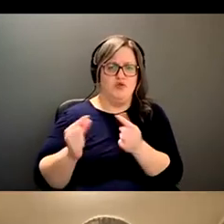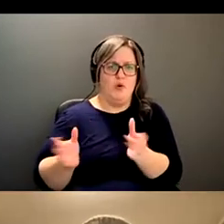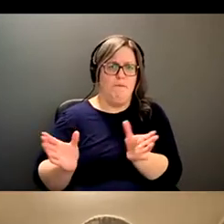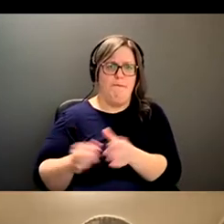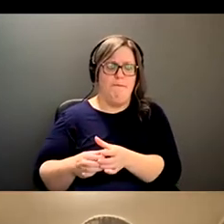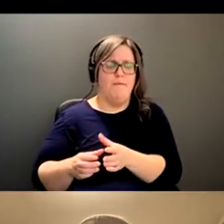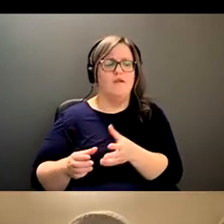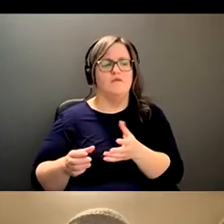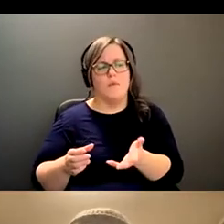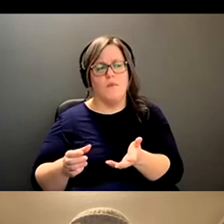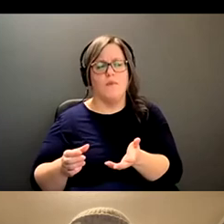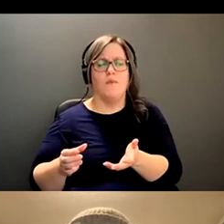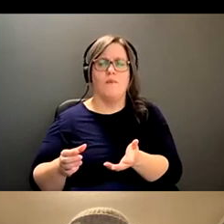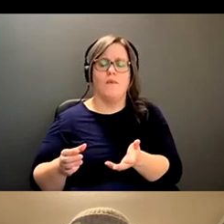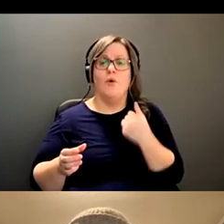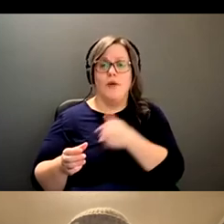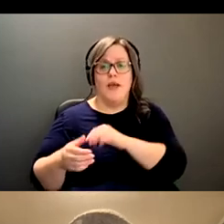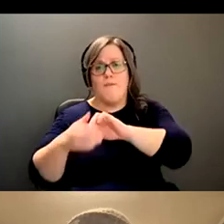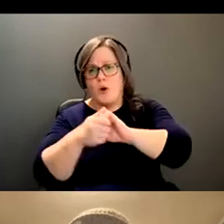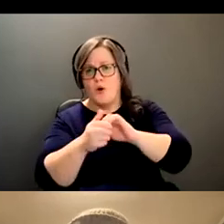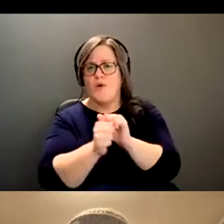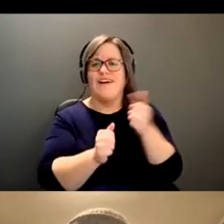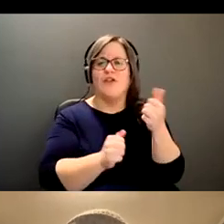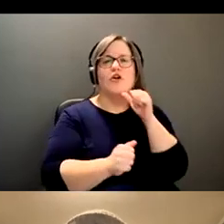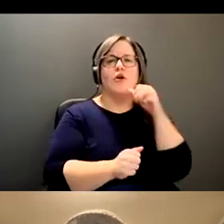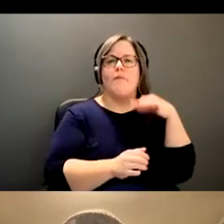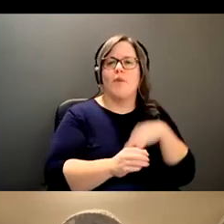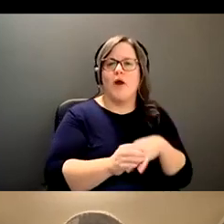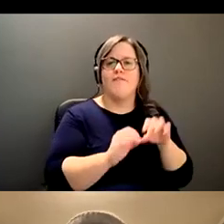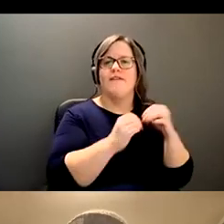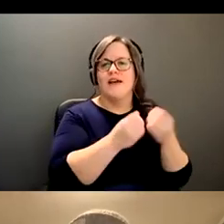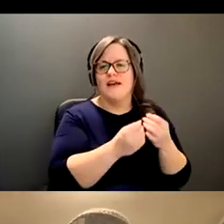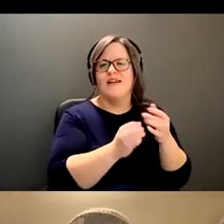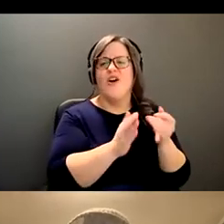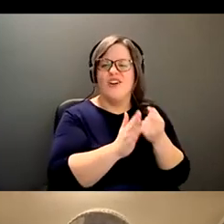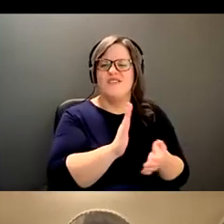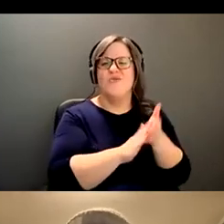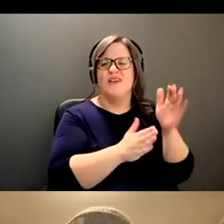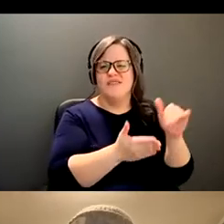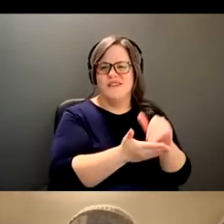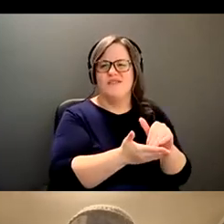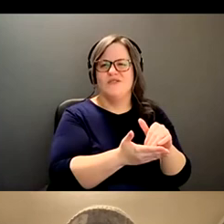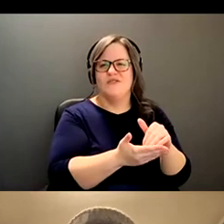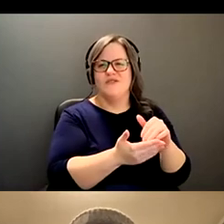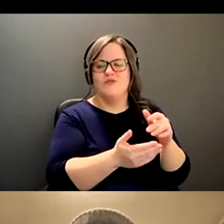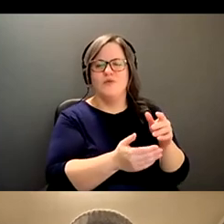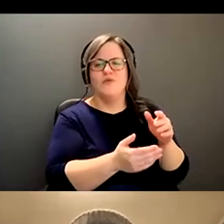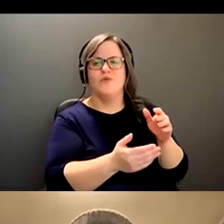like, partnered with nonprofits, like our artist run centers, in order to access like operational